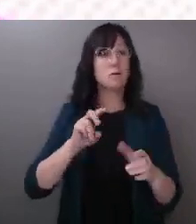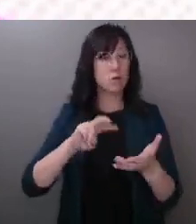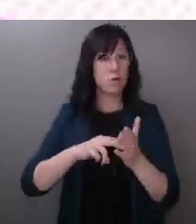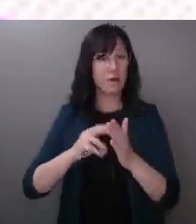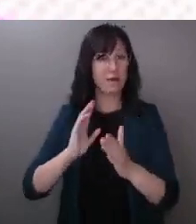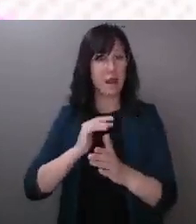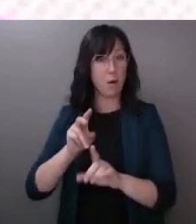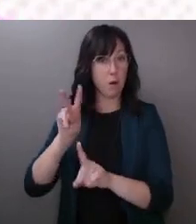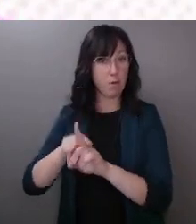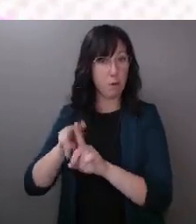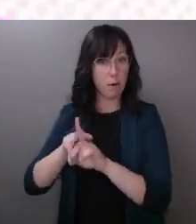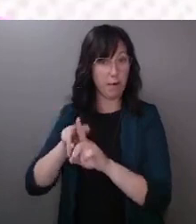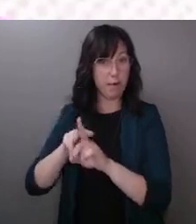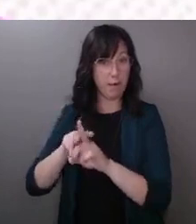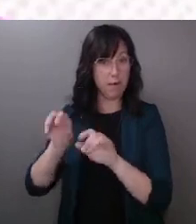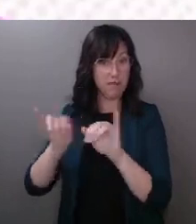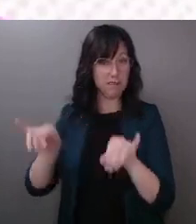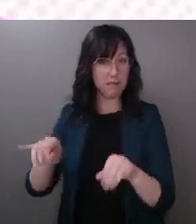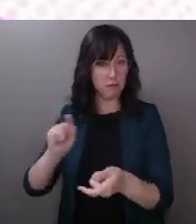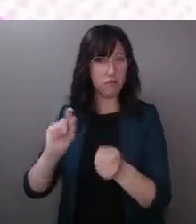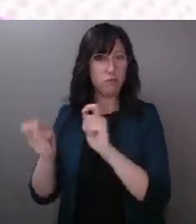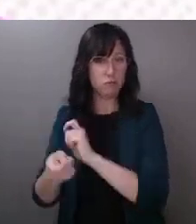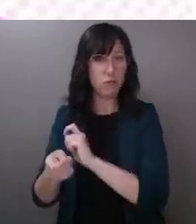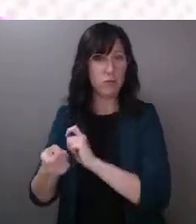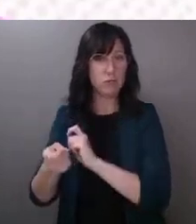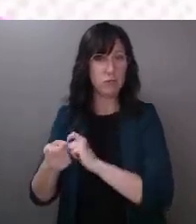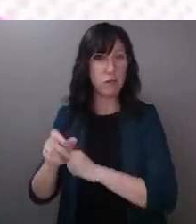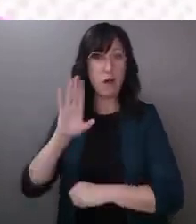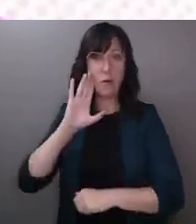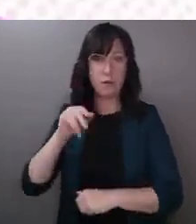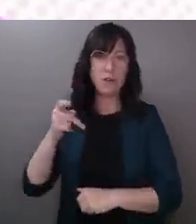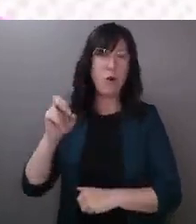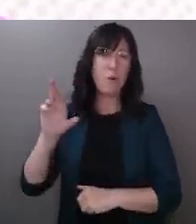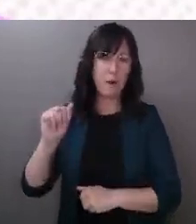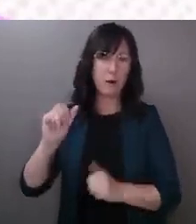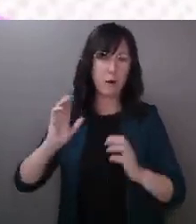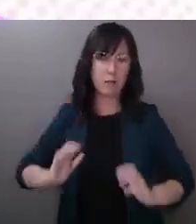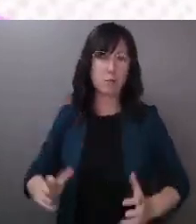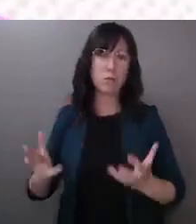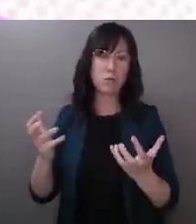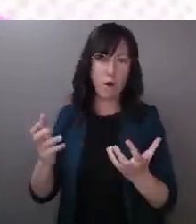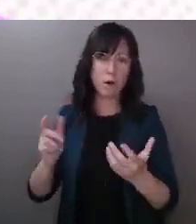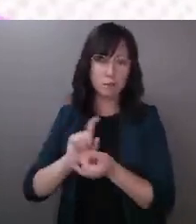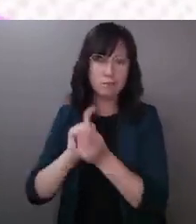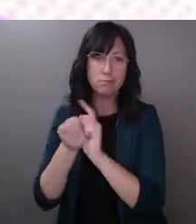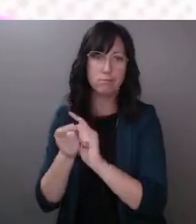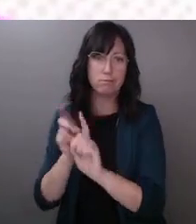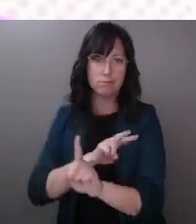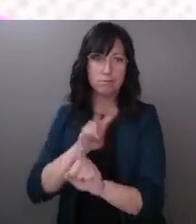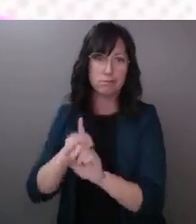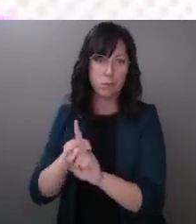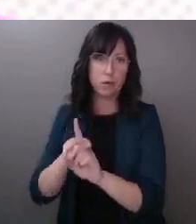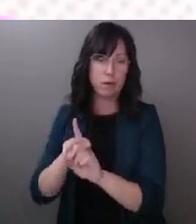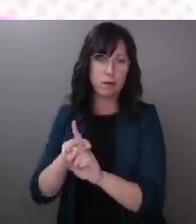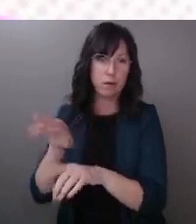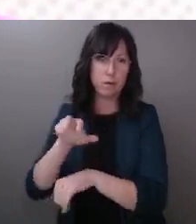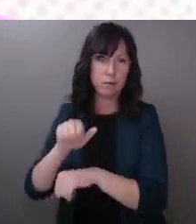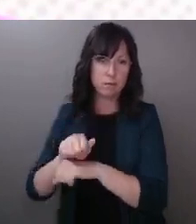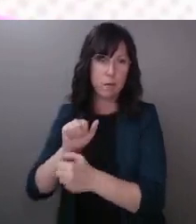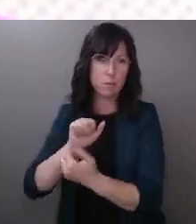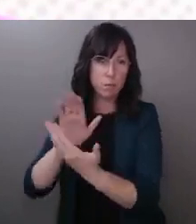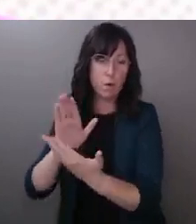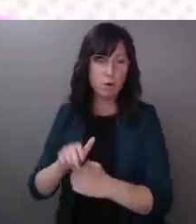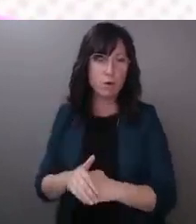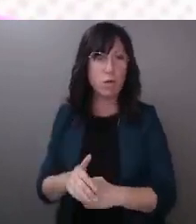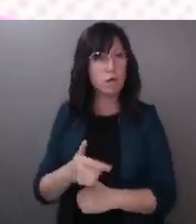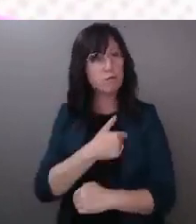same-day booking is something that I know that para customers are looking for, and I have heard them as well, and